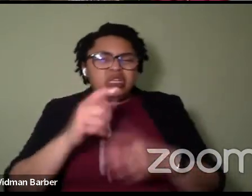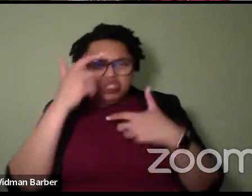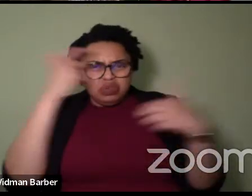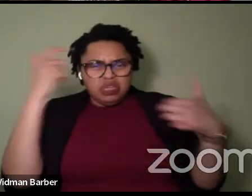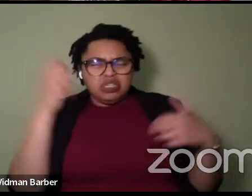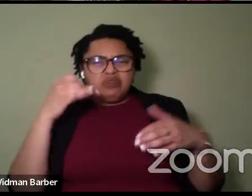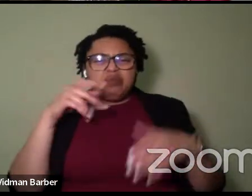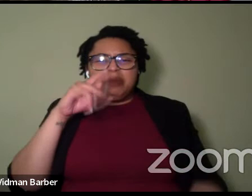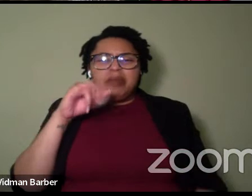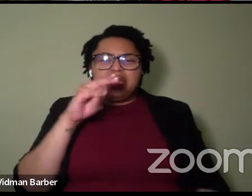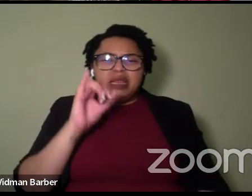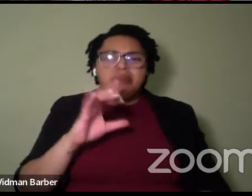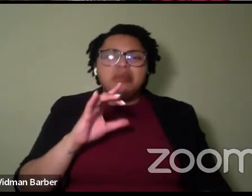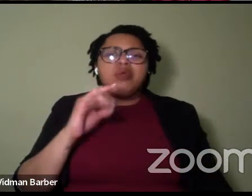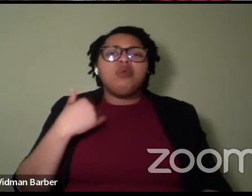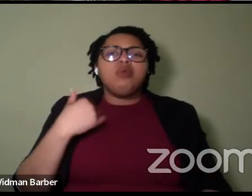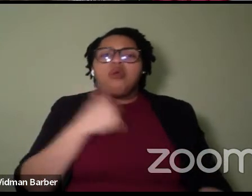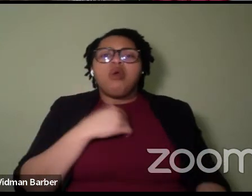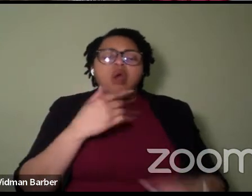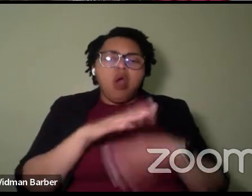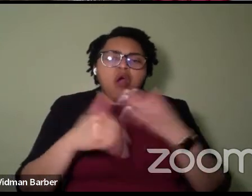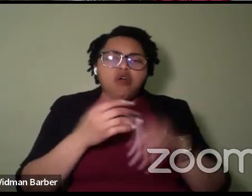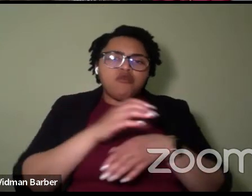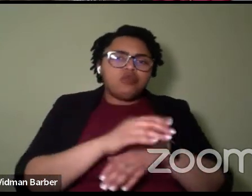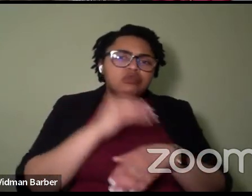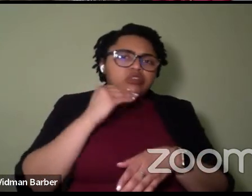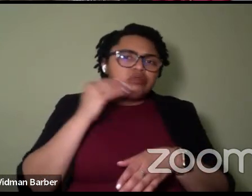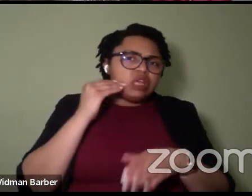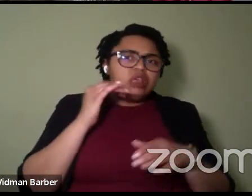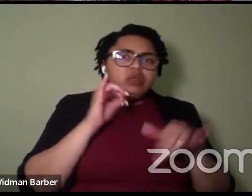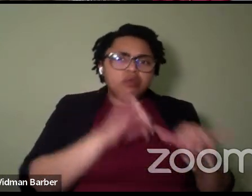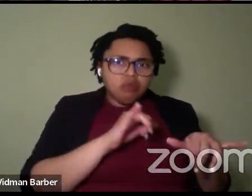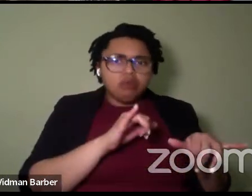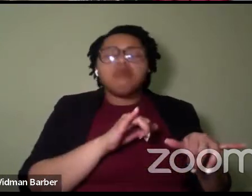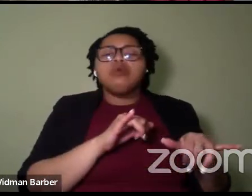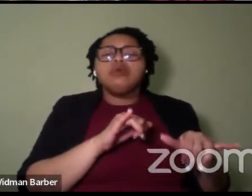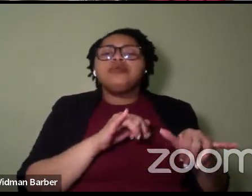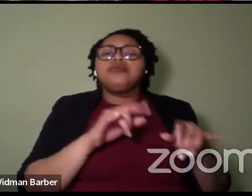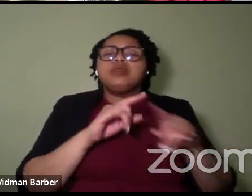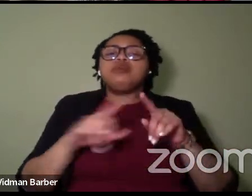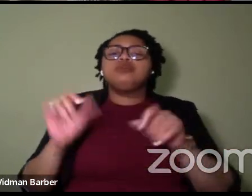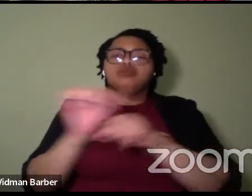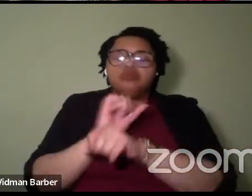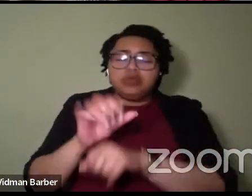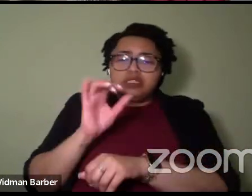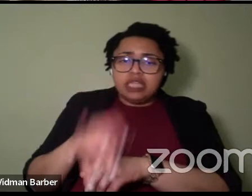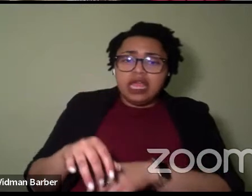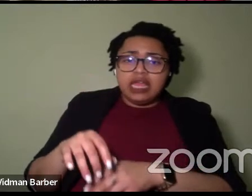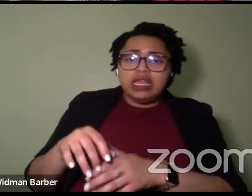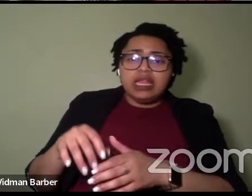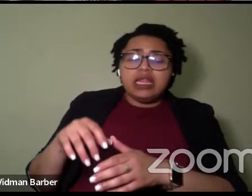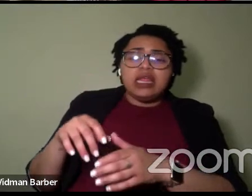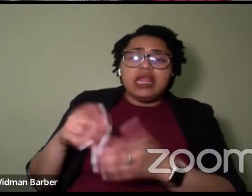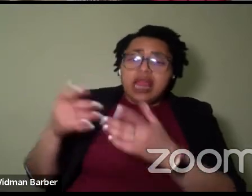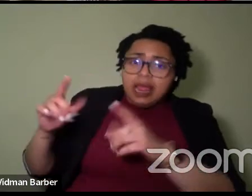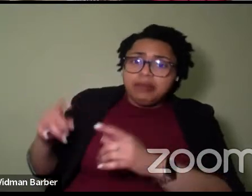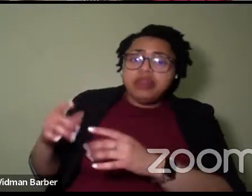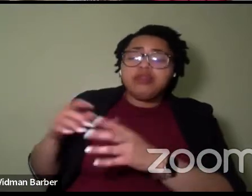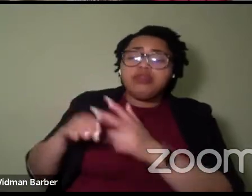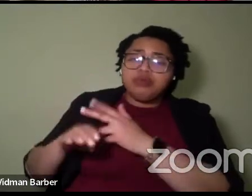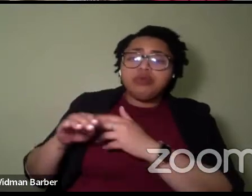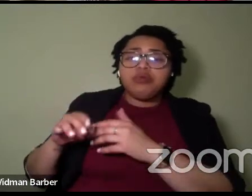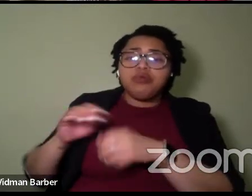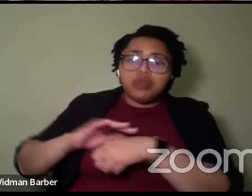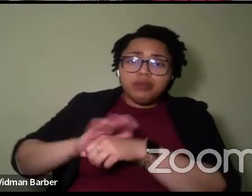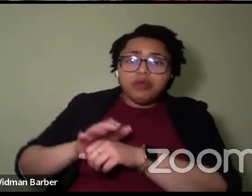homes. And by some serendipity, people fell in love with plants during the pandemic. They were growing house plants. Some people were afraid